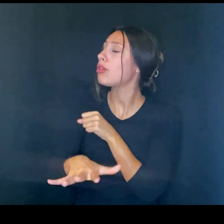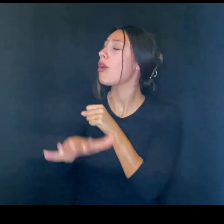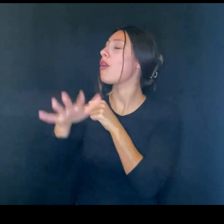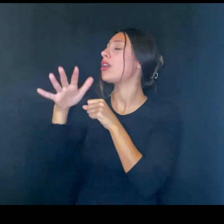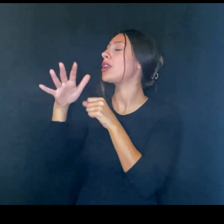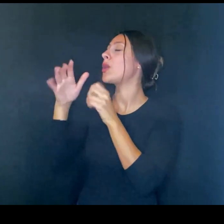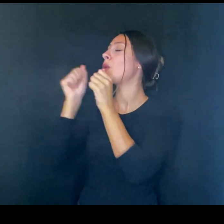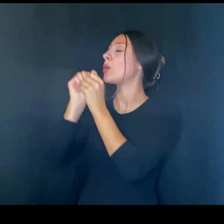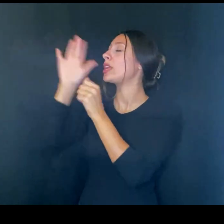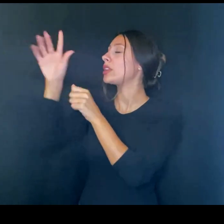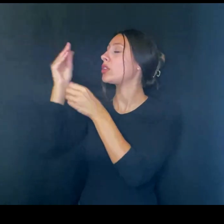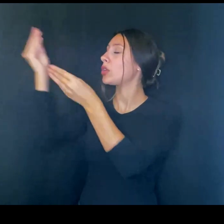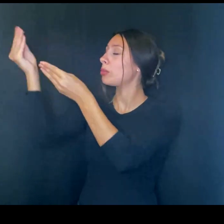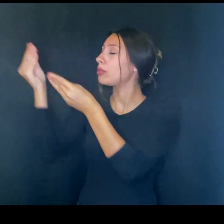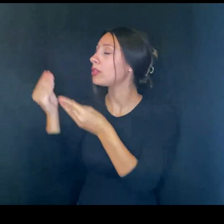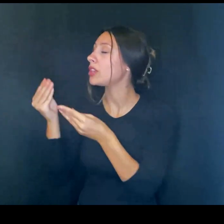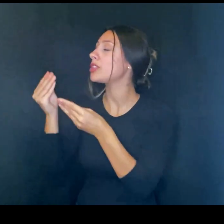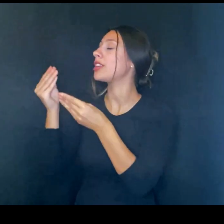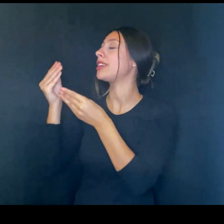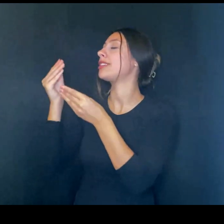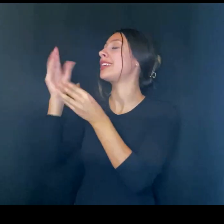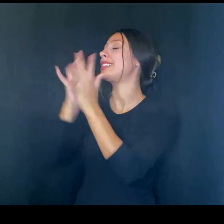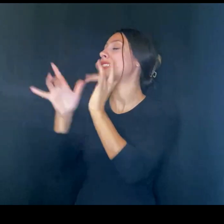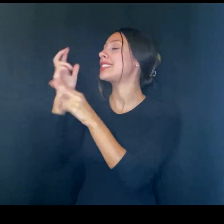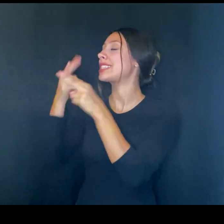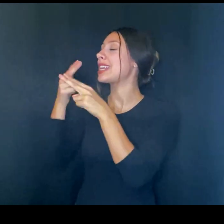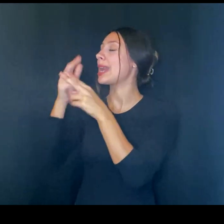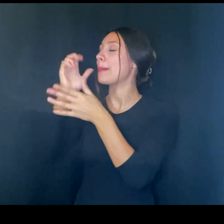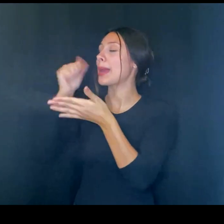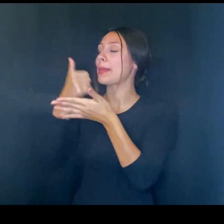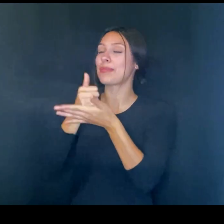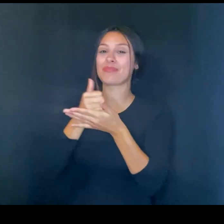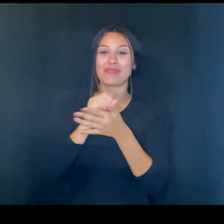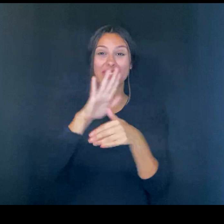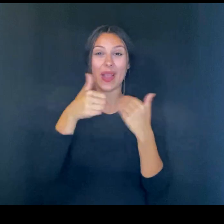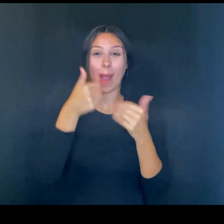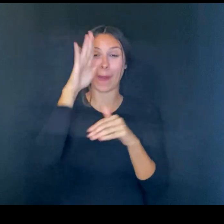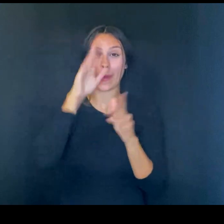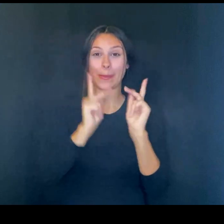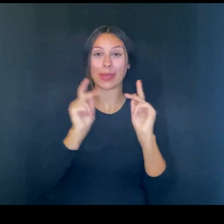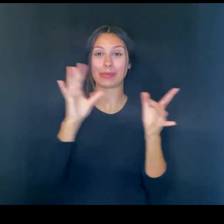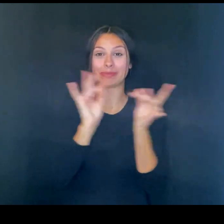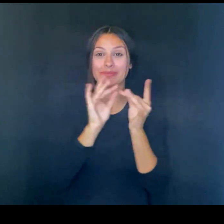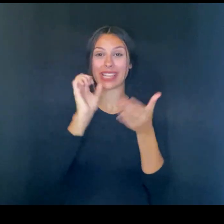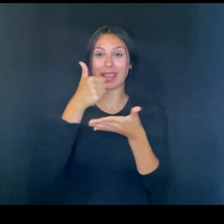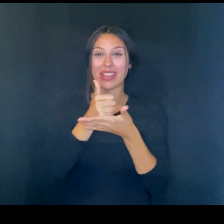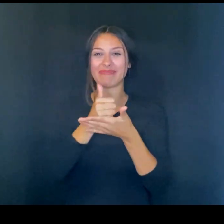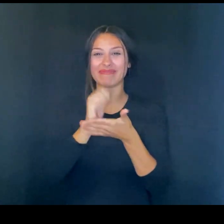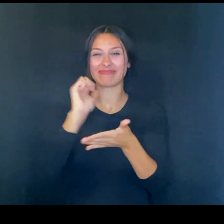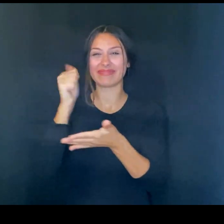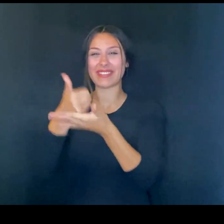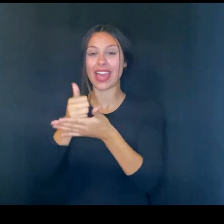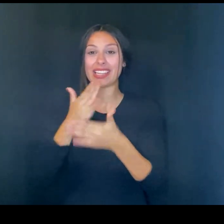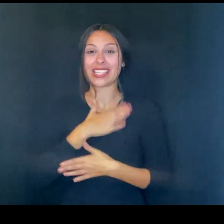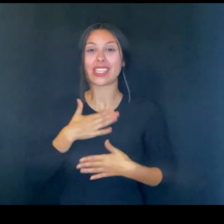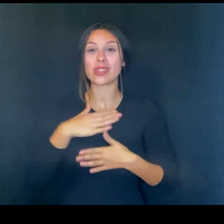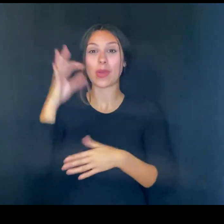with your provision and your favor in Jesus' name. And all God's people said, amen, amen. Enjoy the message, family.